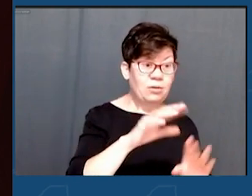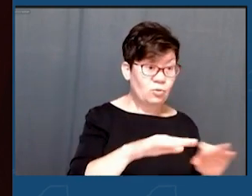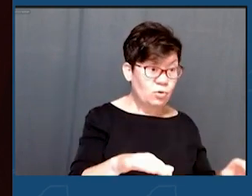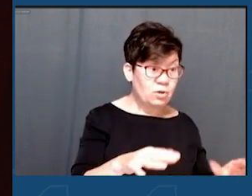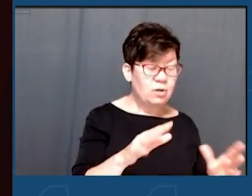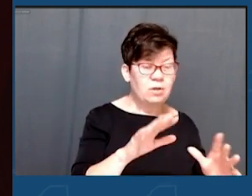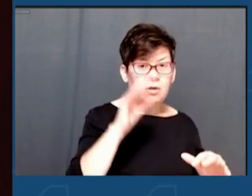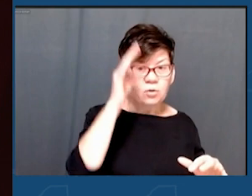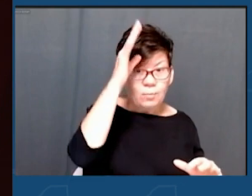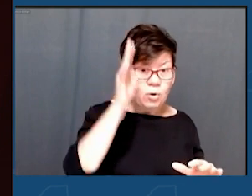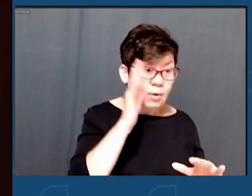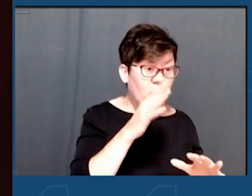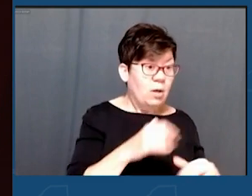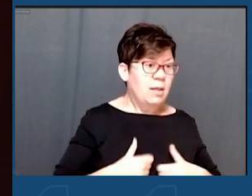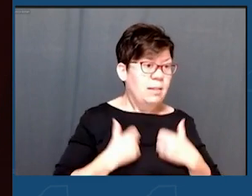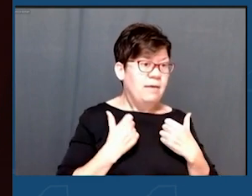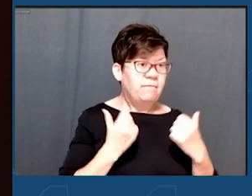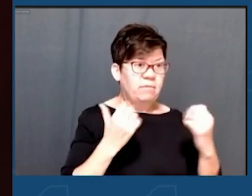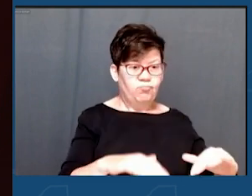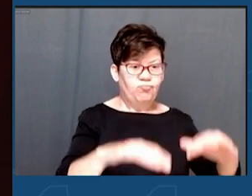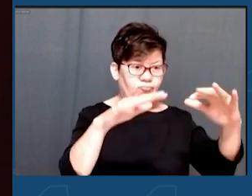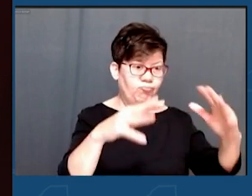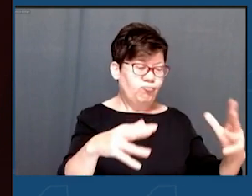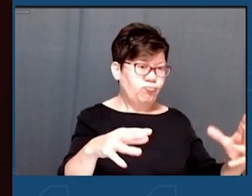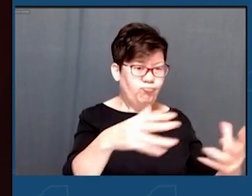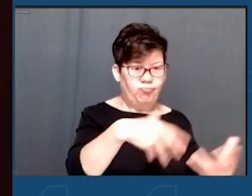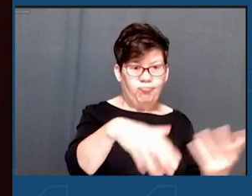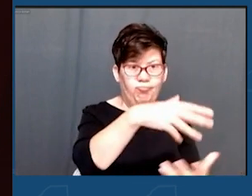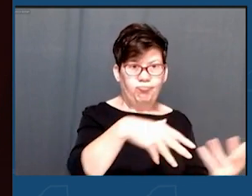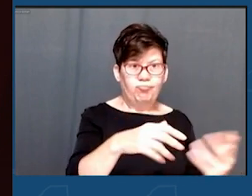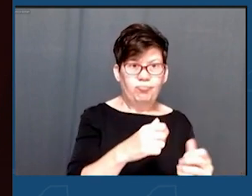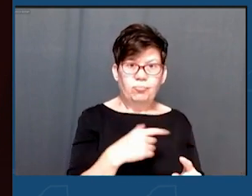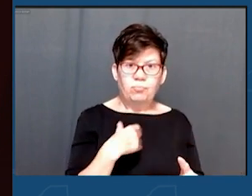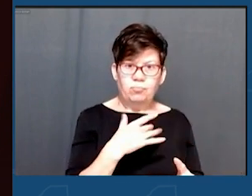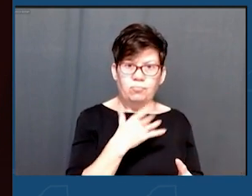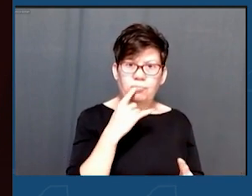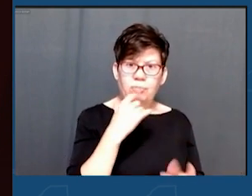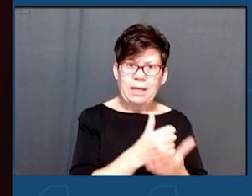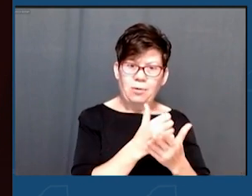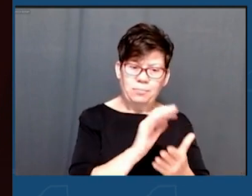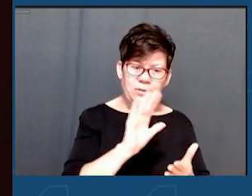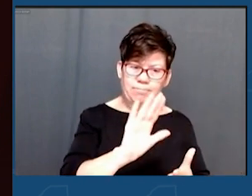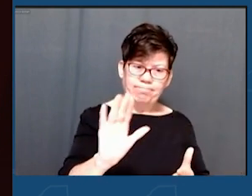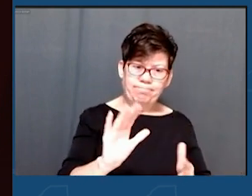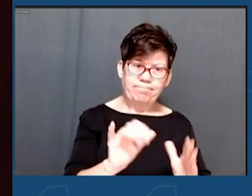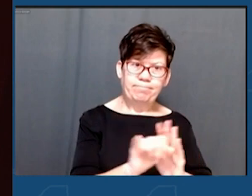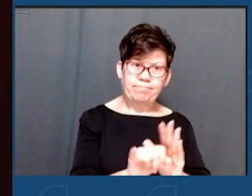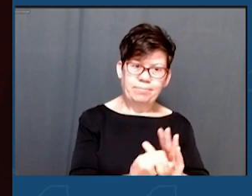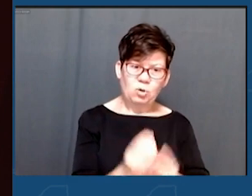of community that I think is so important to a young person's identity. So that's the environment my kids grew up in.